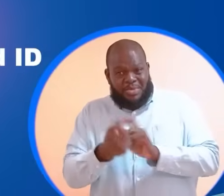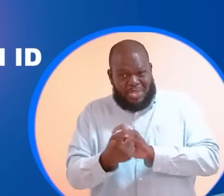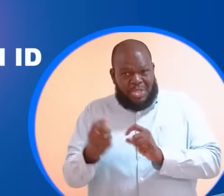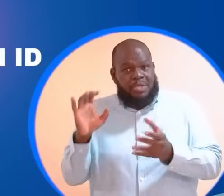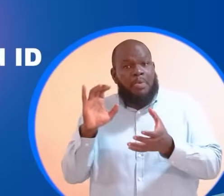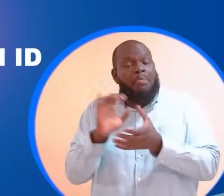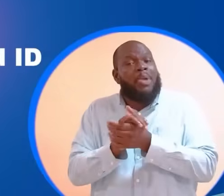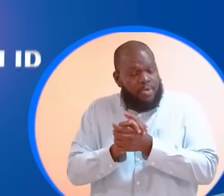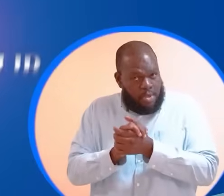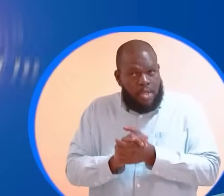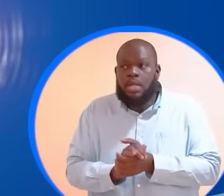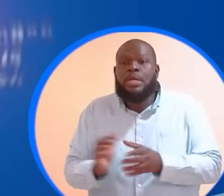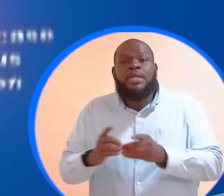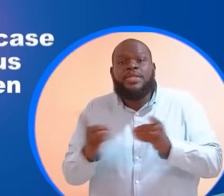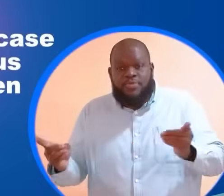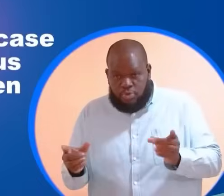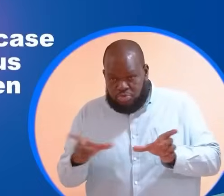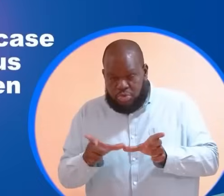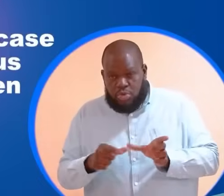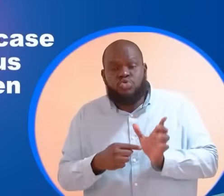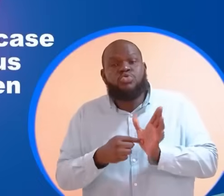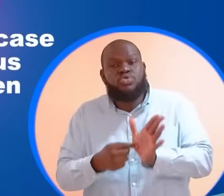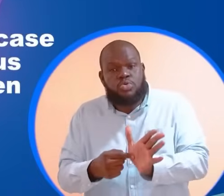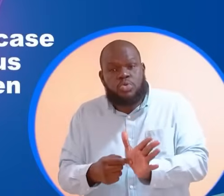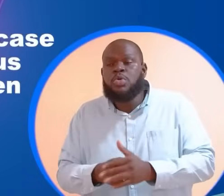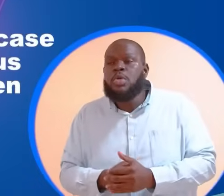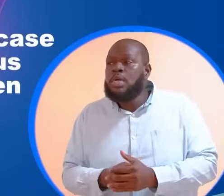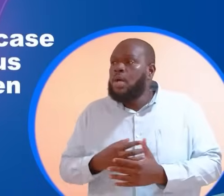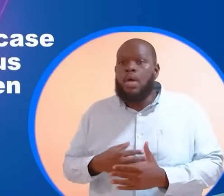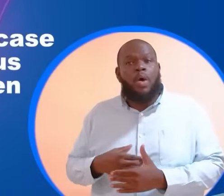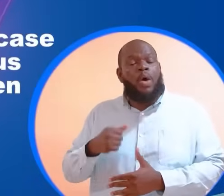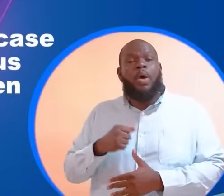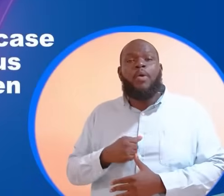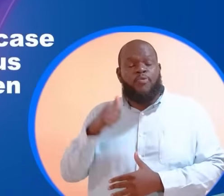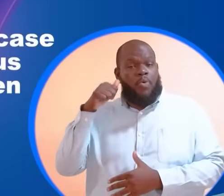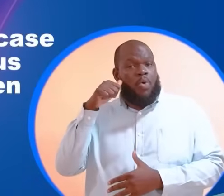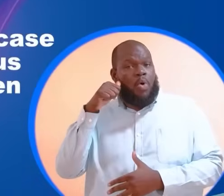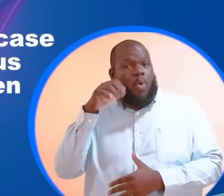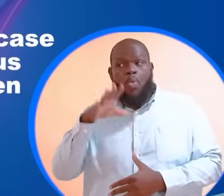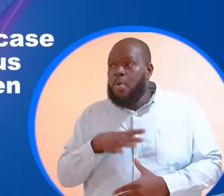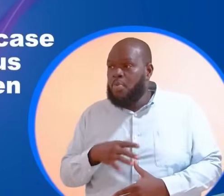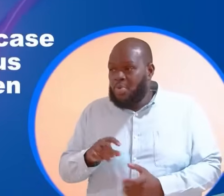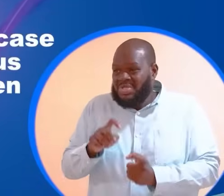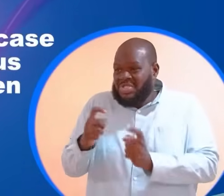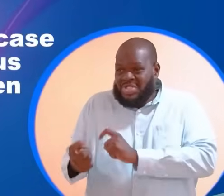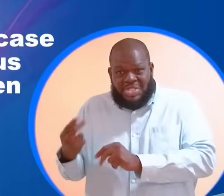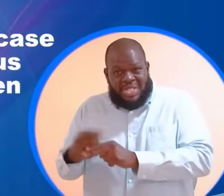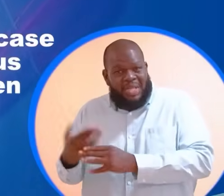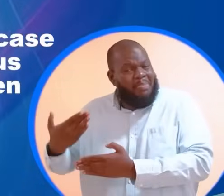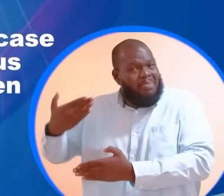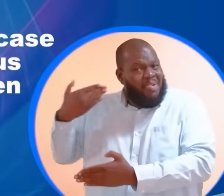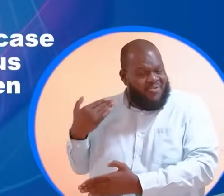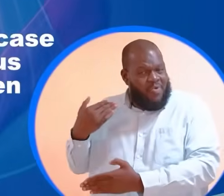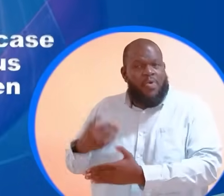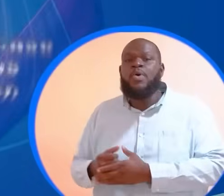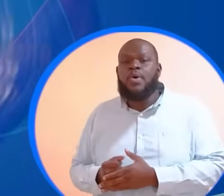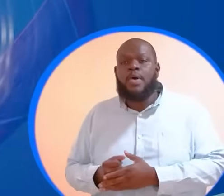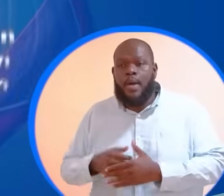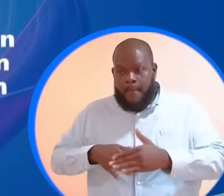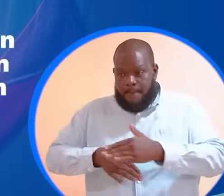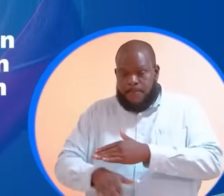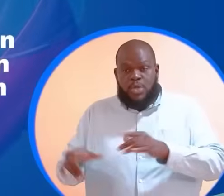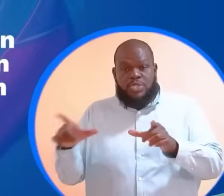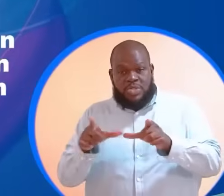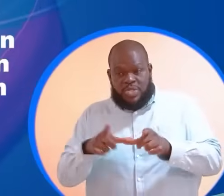card for a name change by marriage, divorce absolute in the case of a woman who is desirous of reverting to her maiden name from her